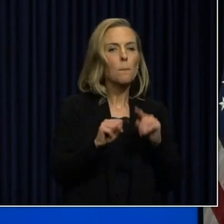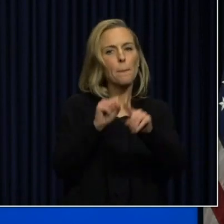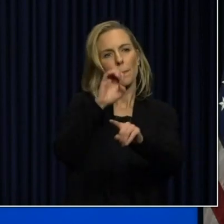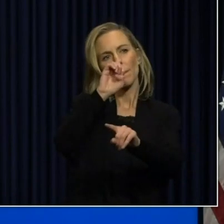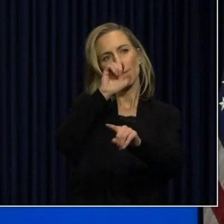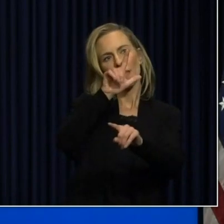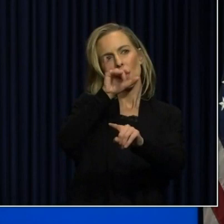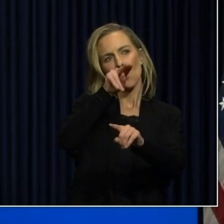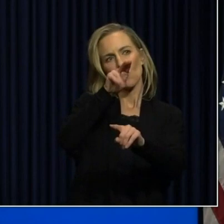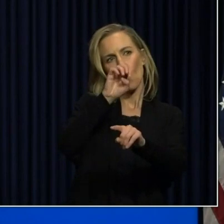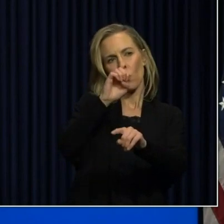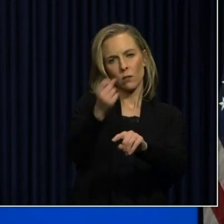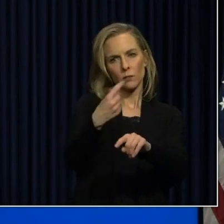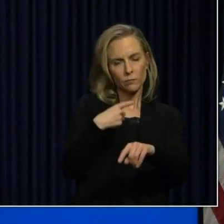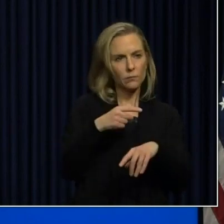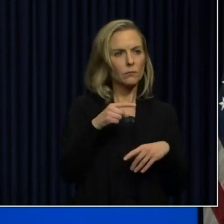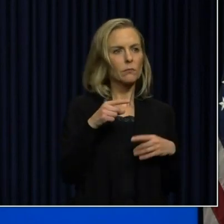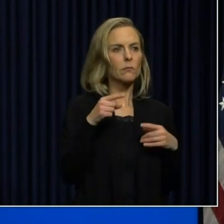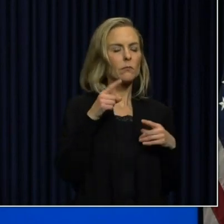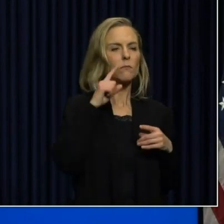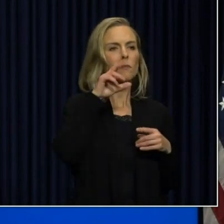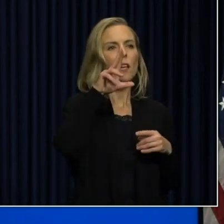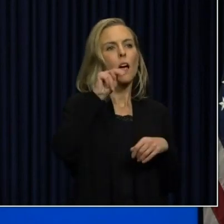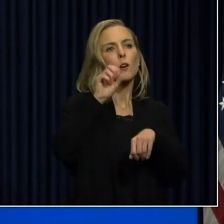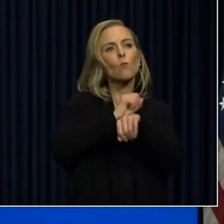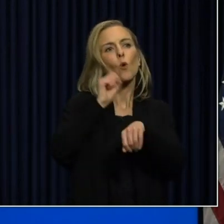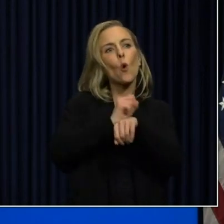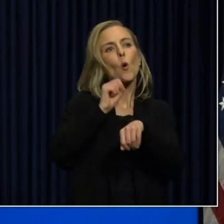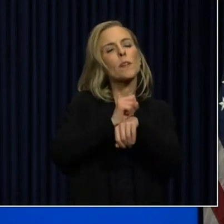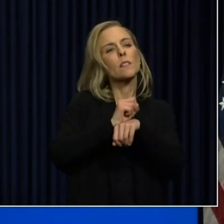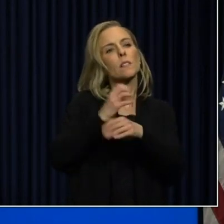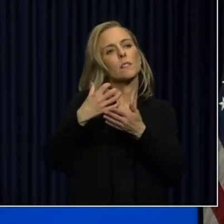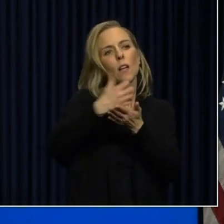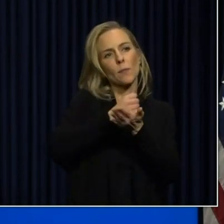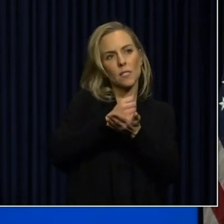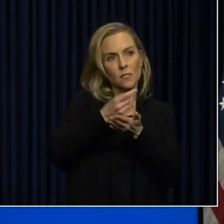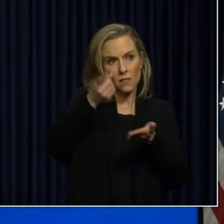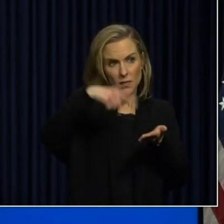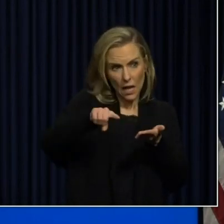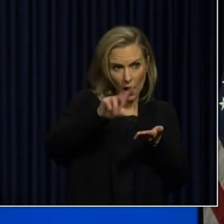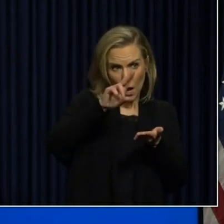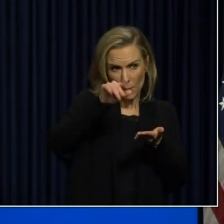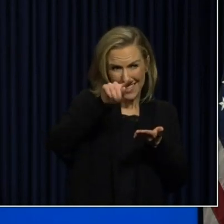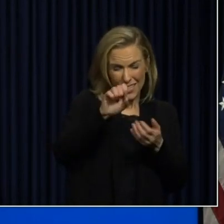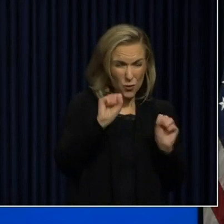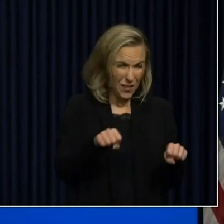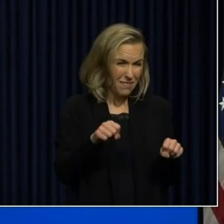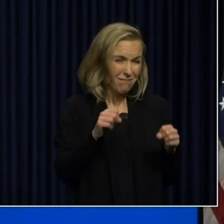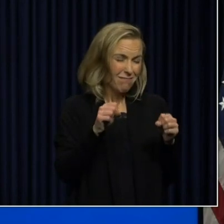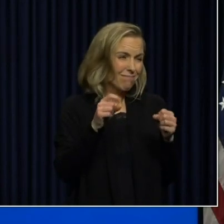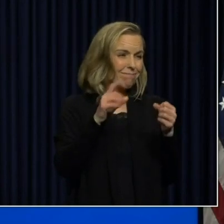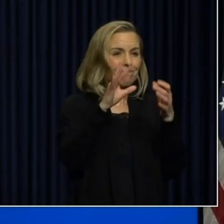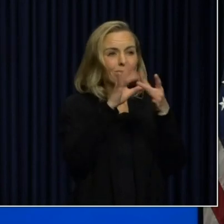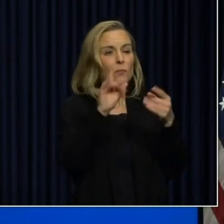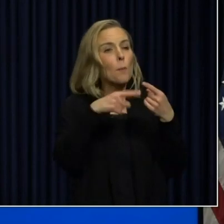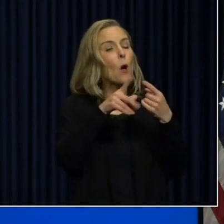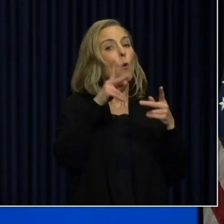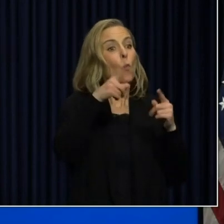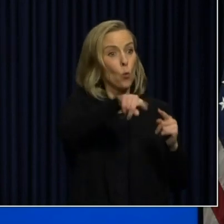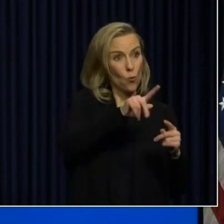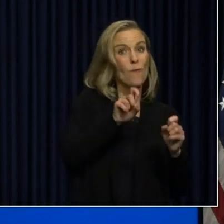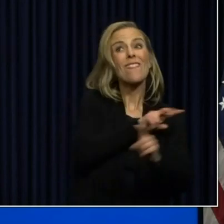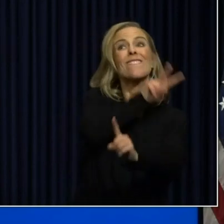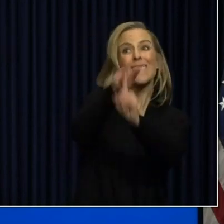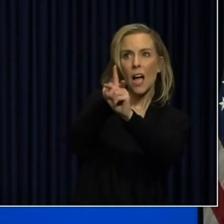there might be an update on unemployment compensation next week, but is there anything you can say for those people that have filed and